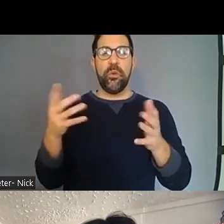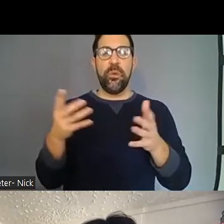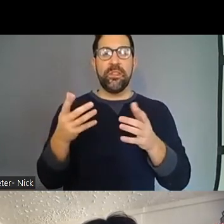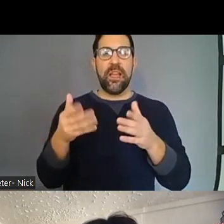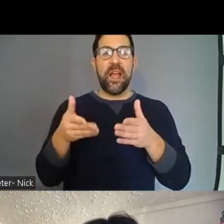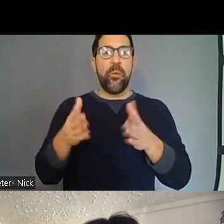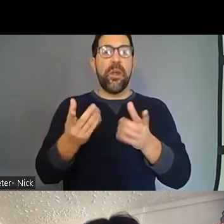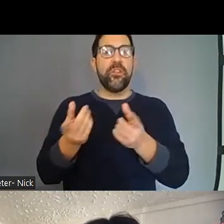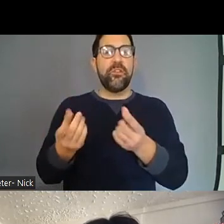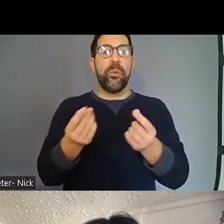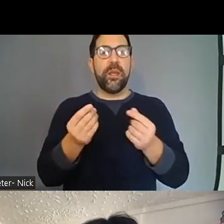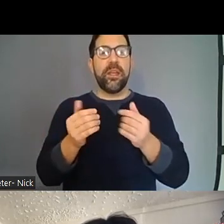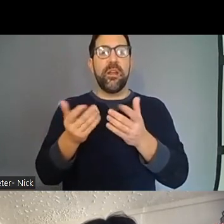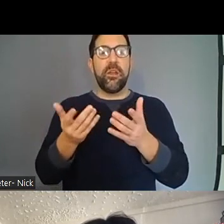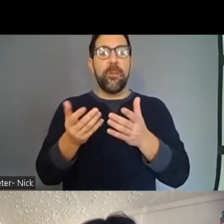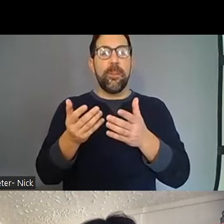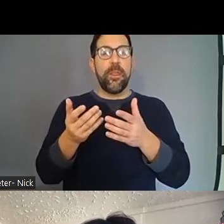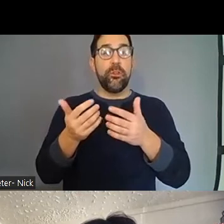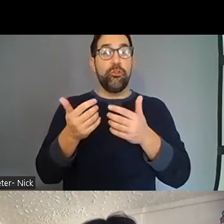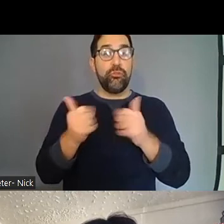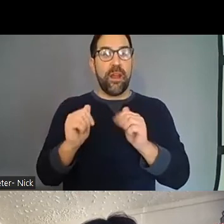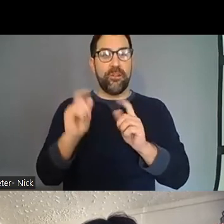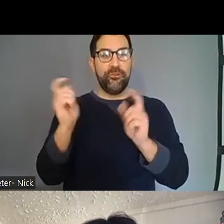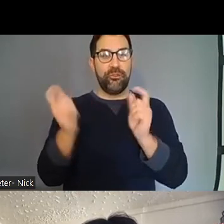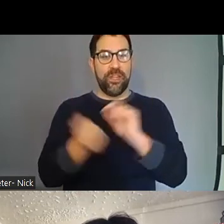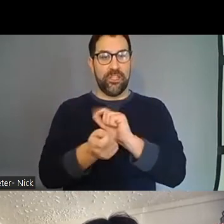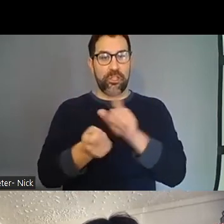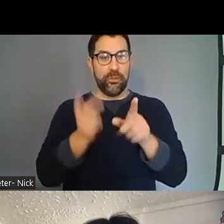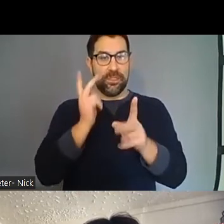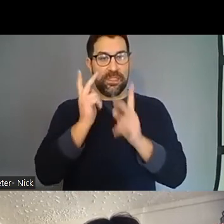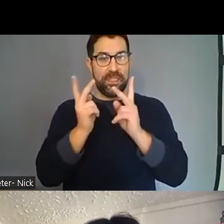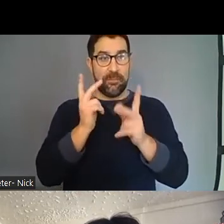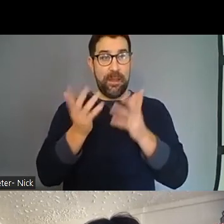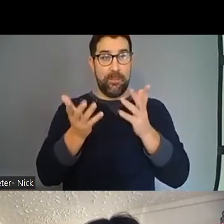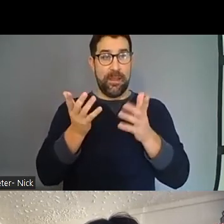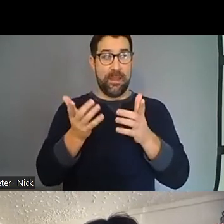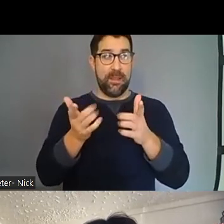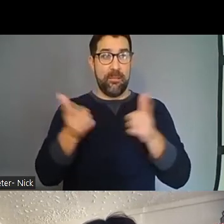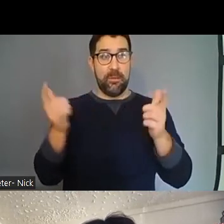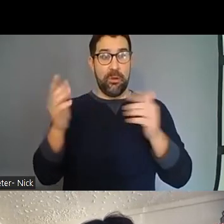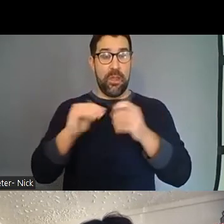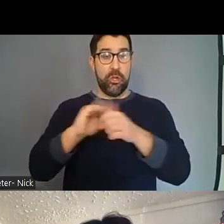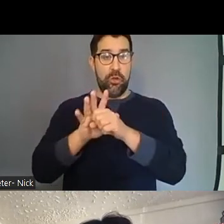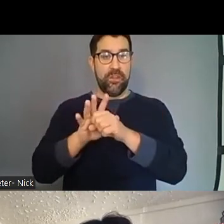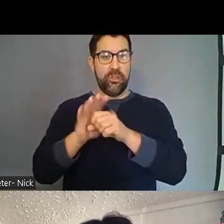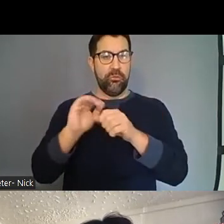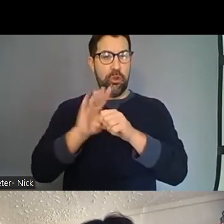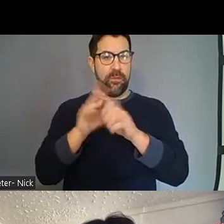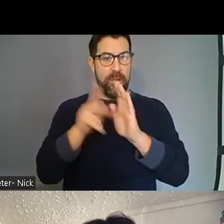ways of doing things that you're trying to change that you see as perhaps bigger than COVID policies?